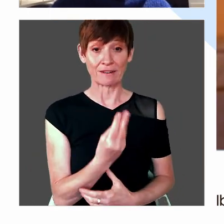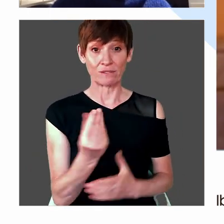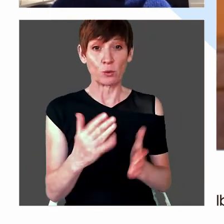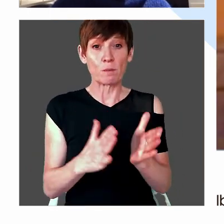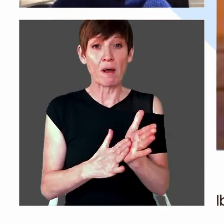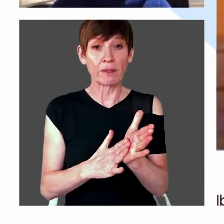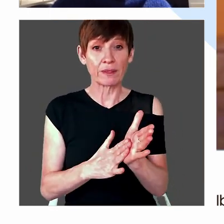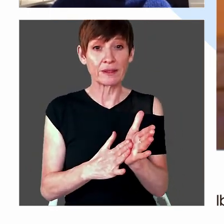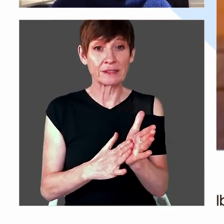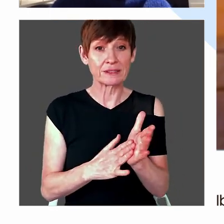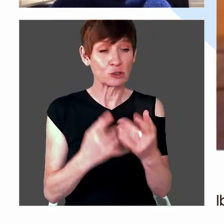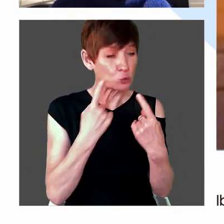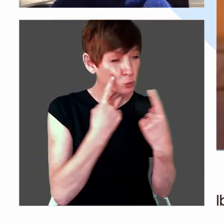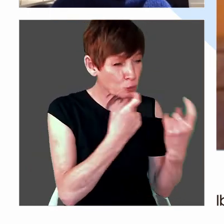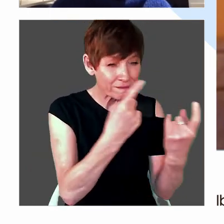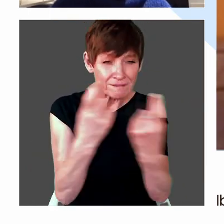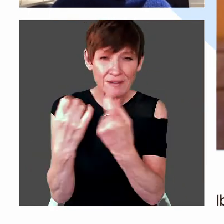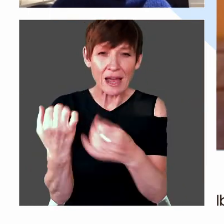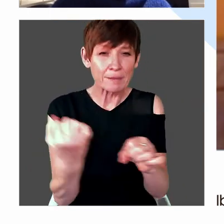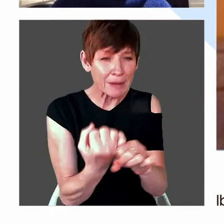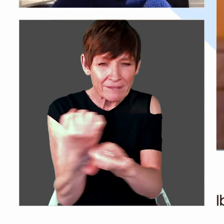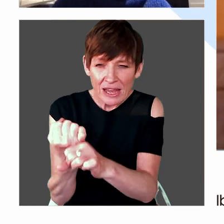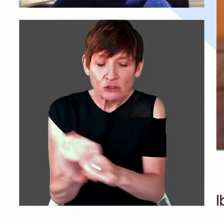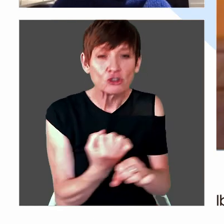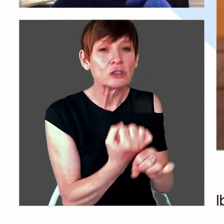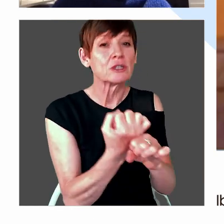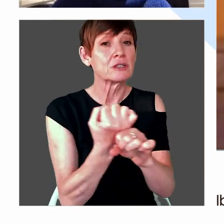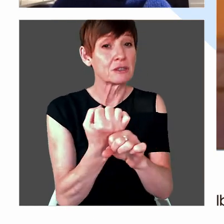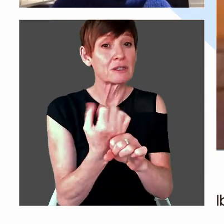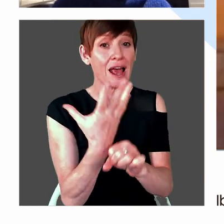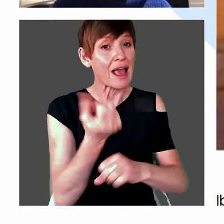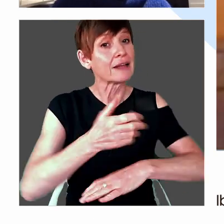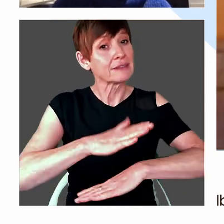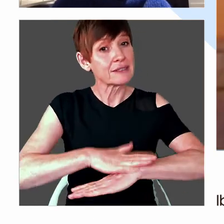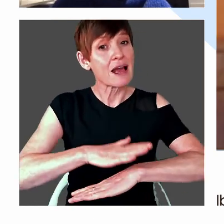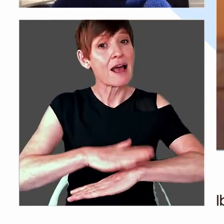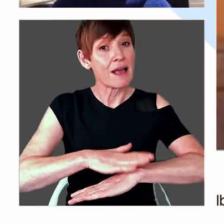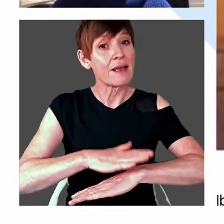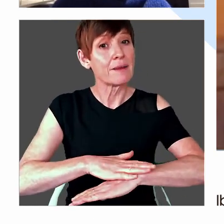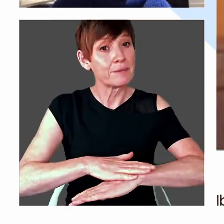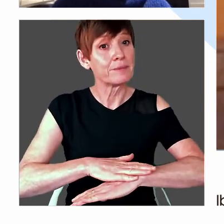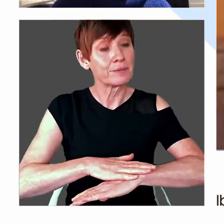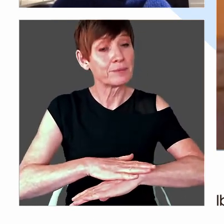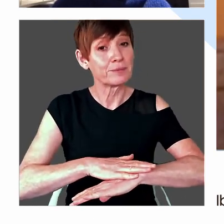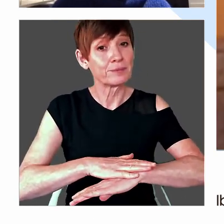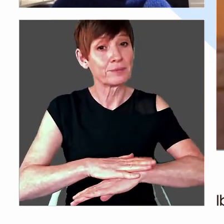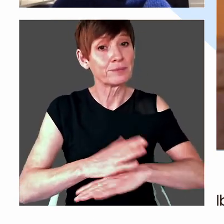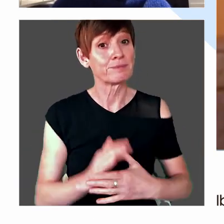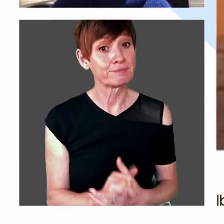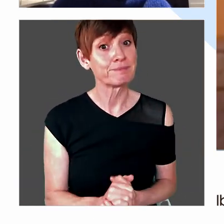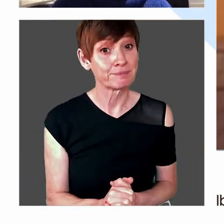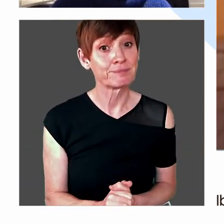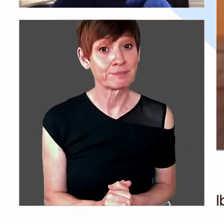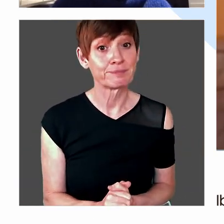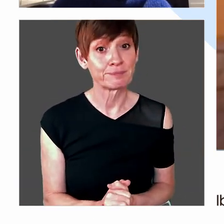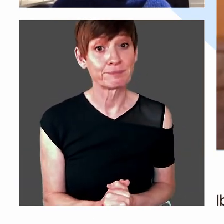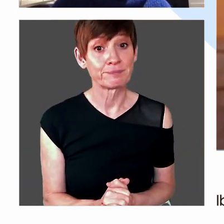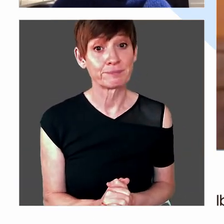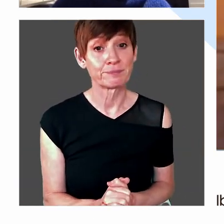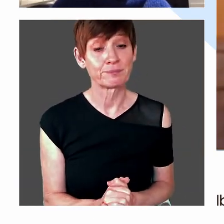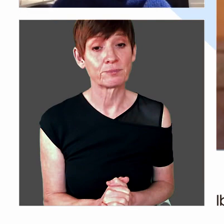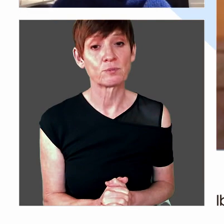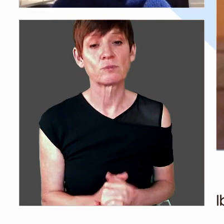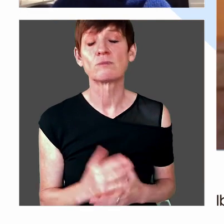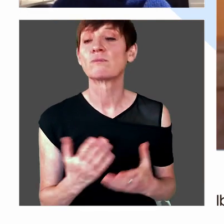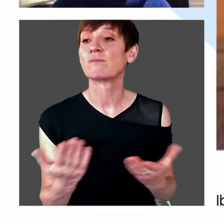find manufacturers and things like that, that I was able to make actually things like materials and things like that. Starting out,